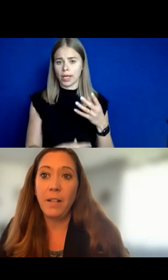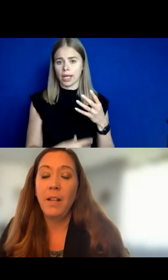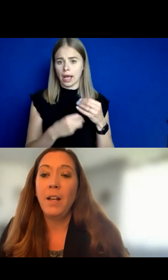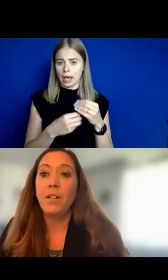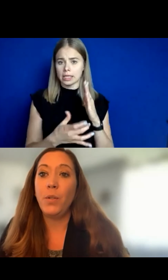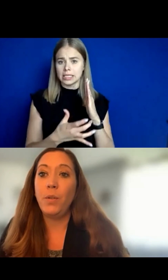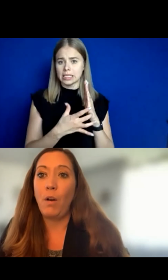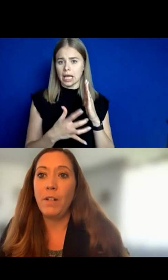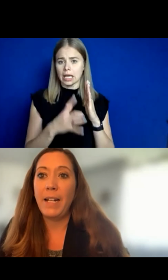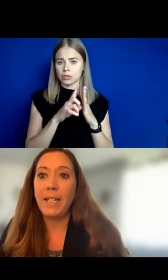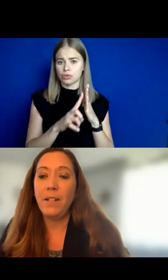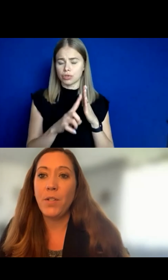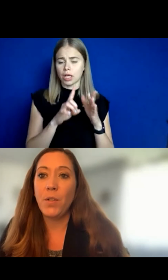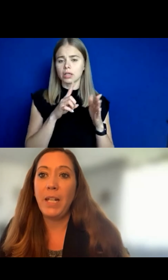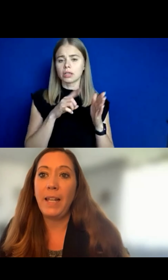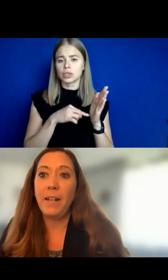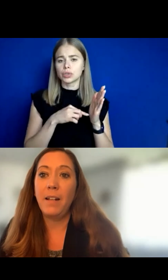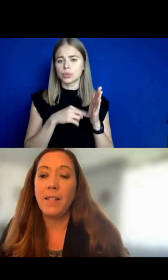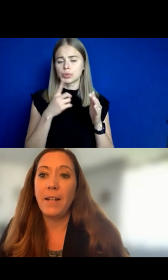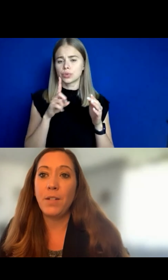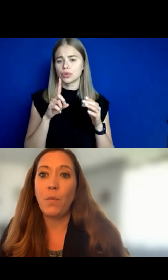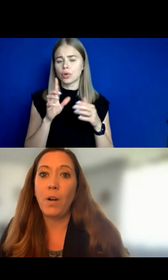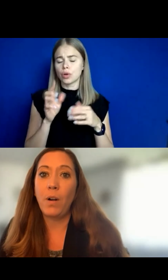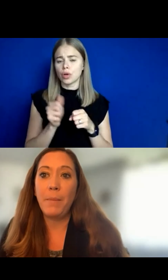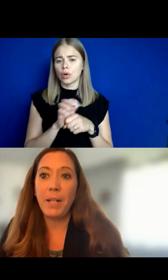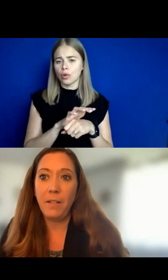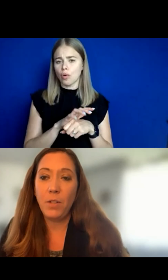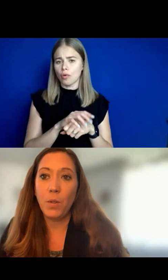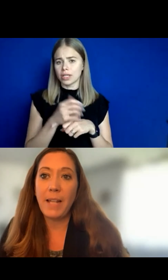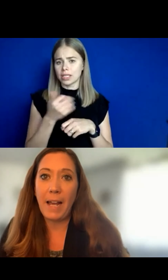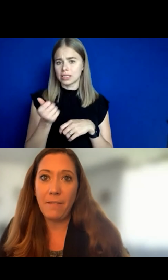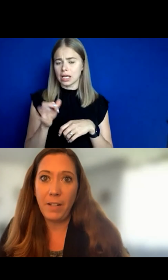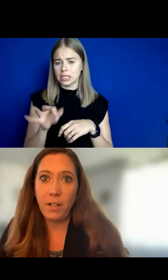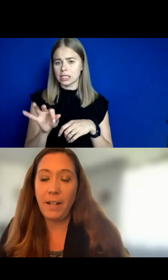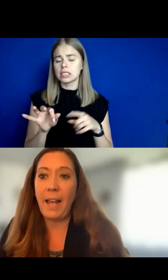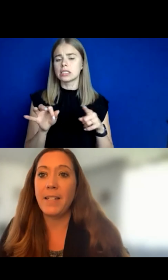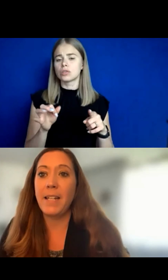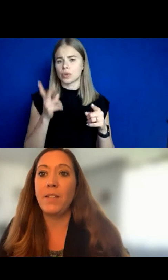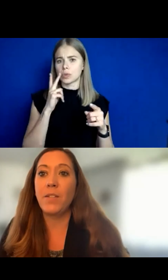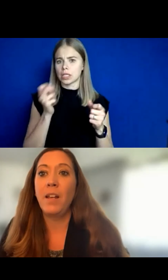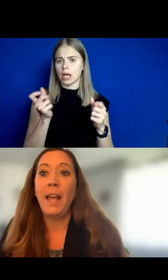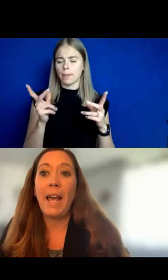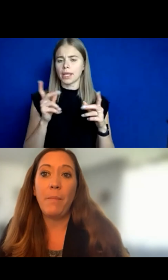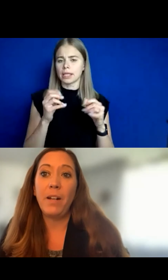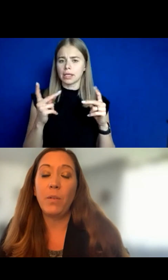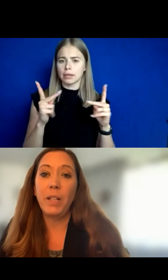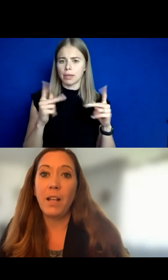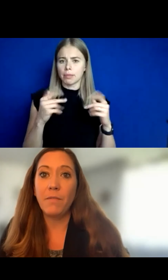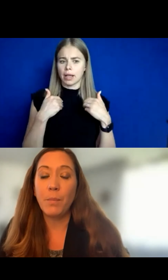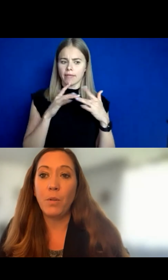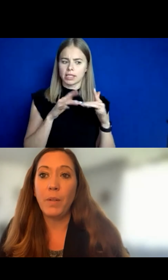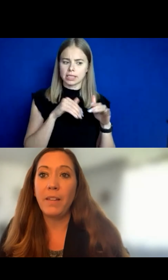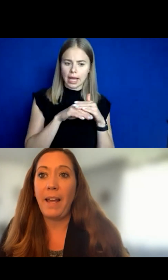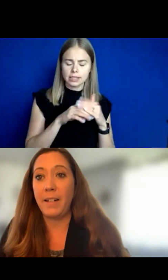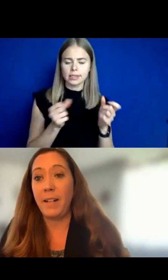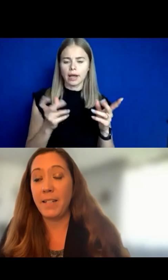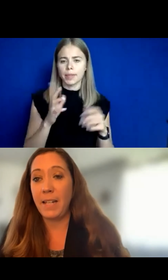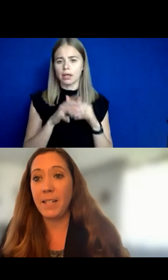check due to COVID-19, so we can get a sense for how many individuals have internet access, how many are really comfortable